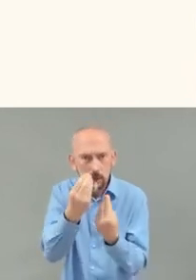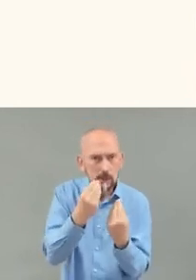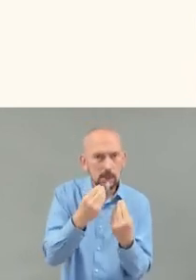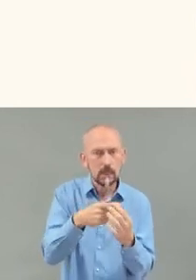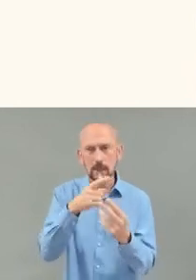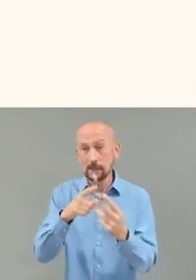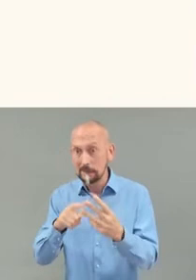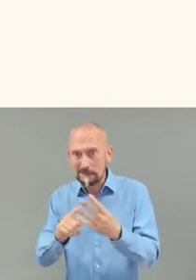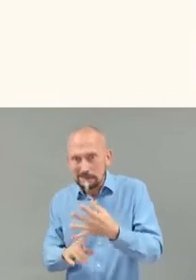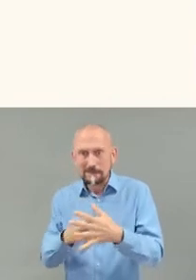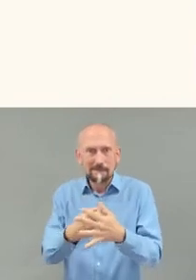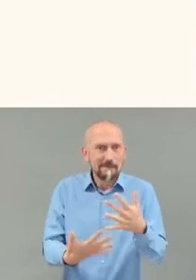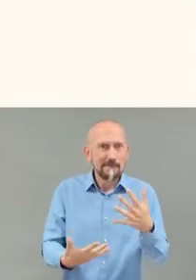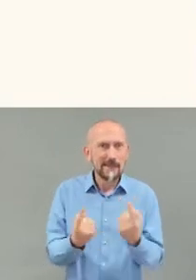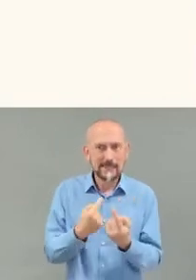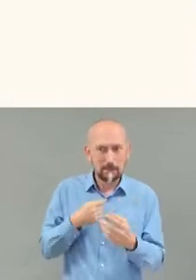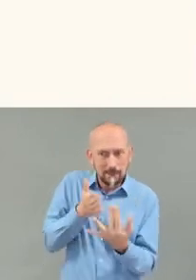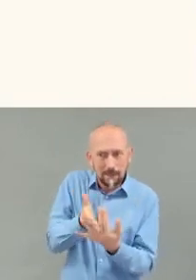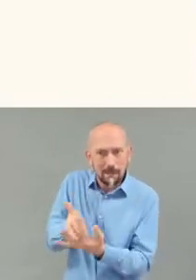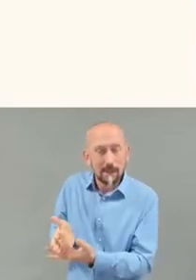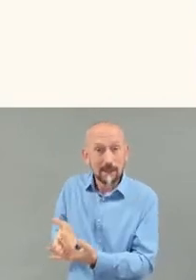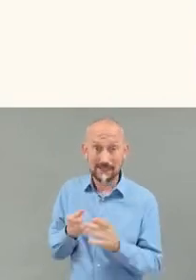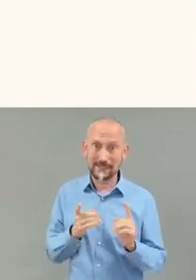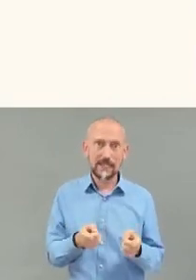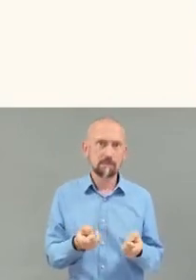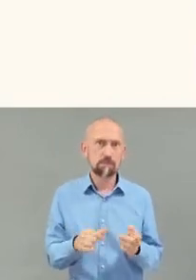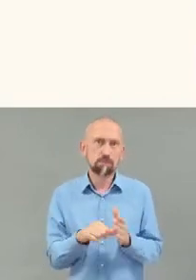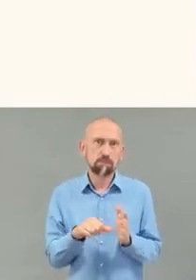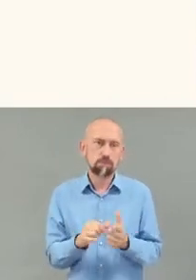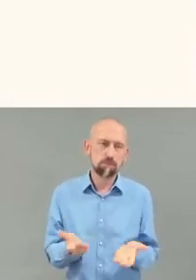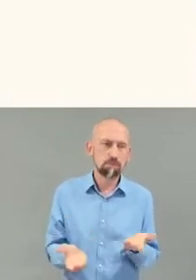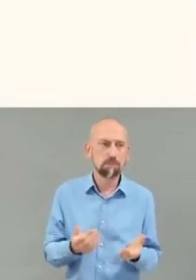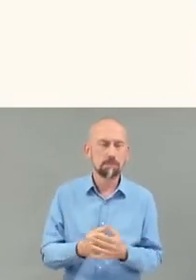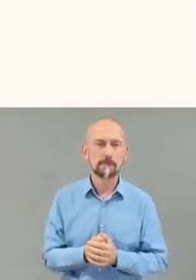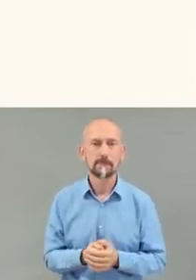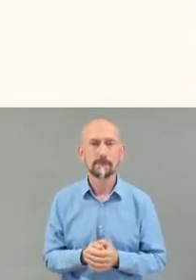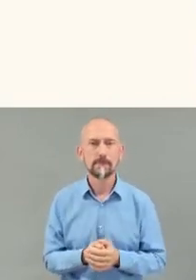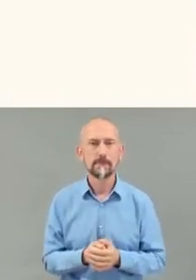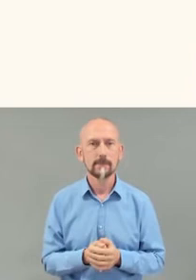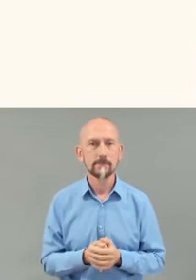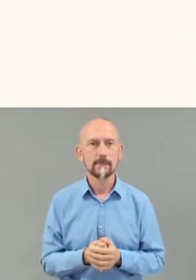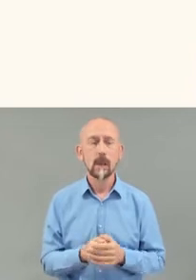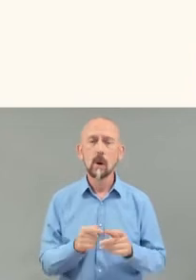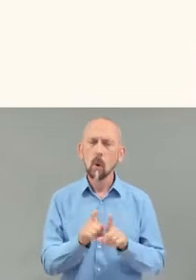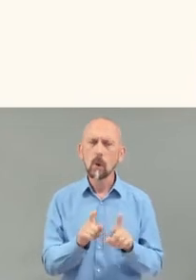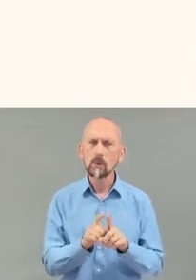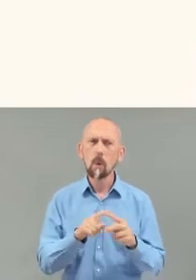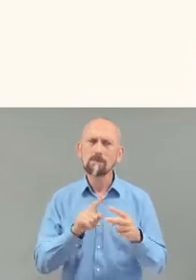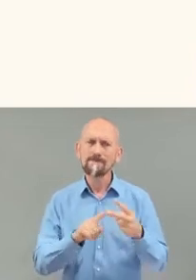in, has been a challenge. I think as well as something in feeling overly